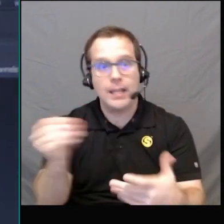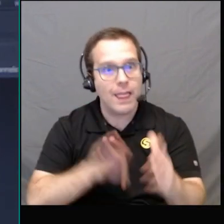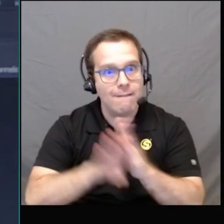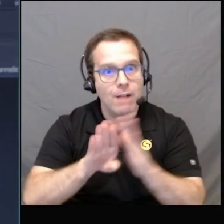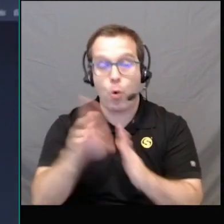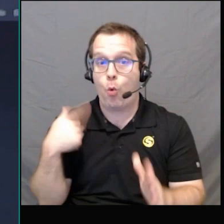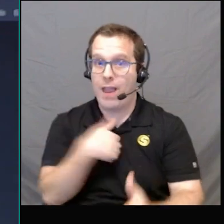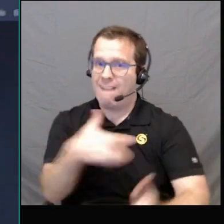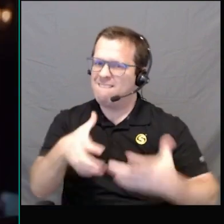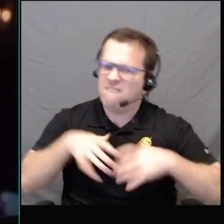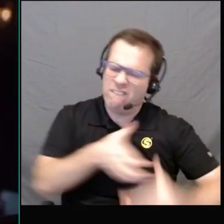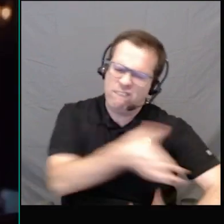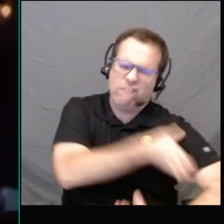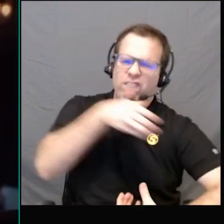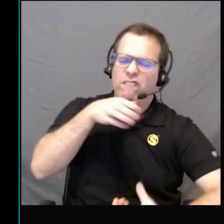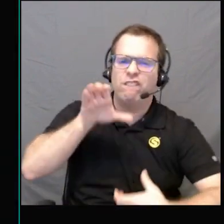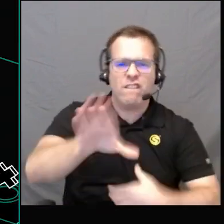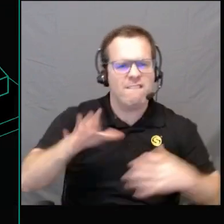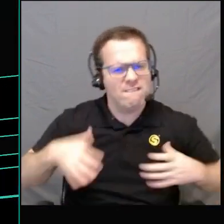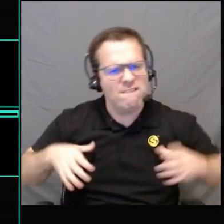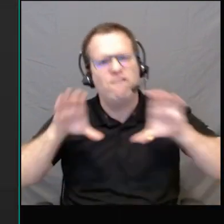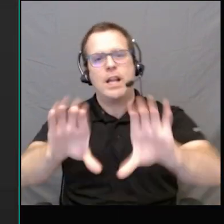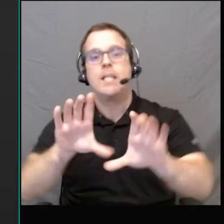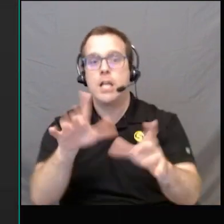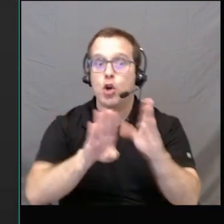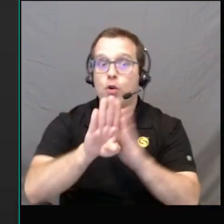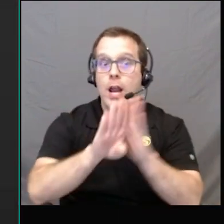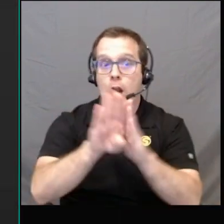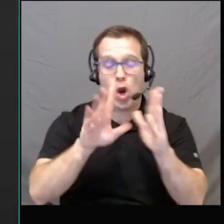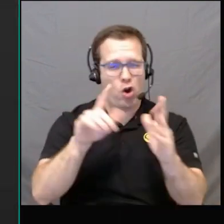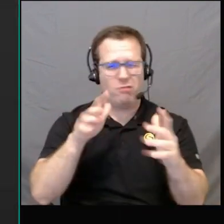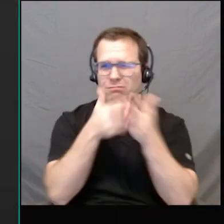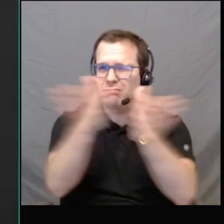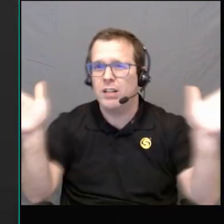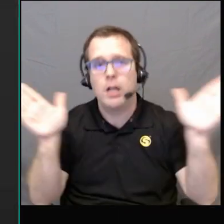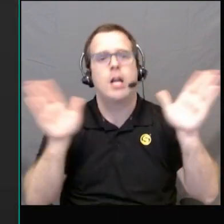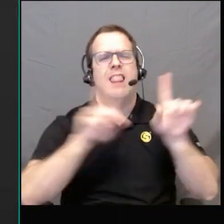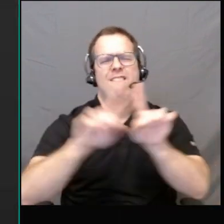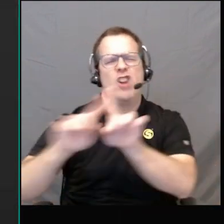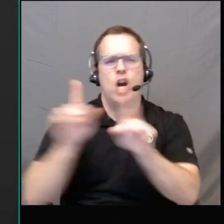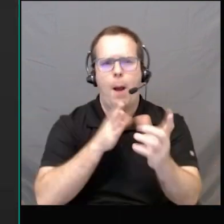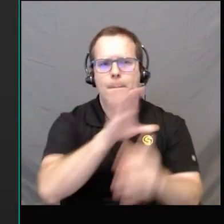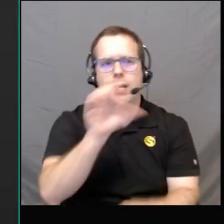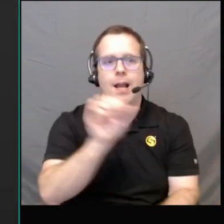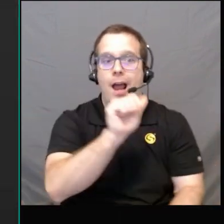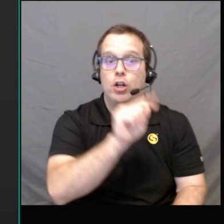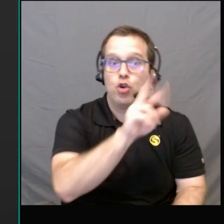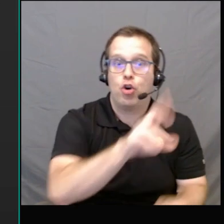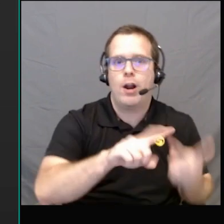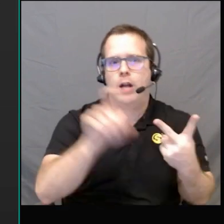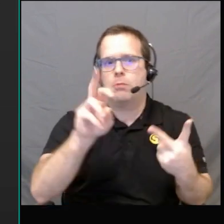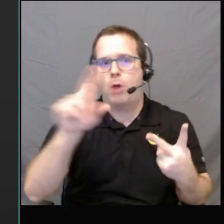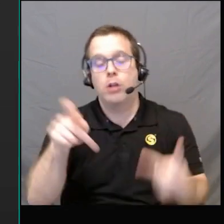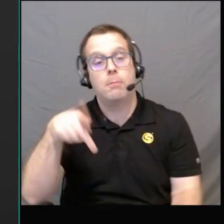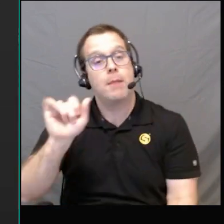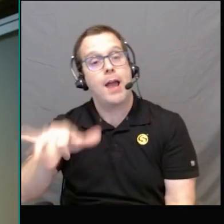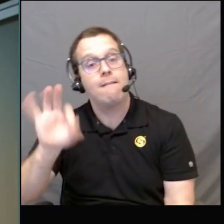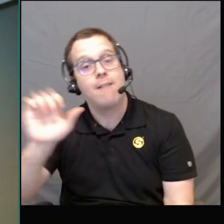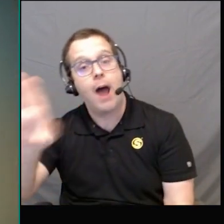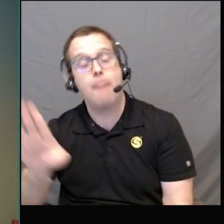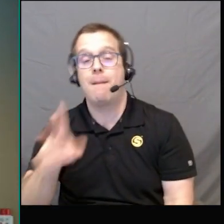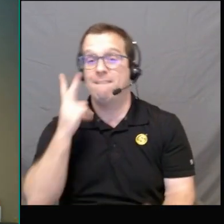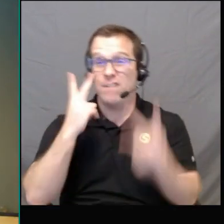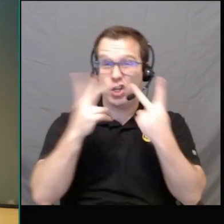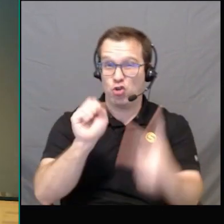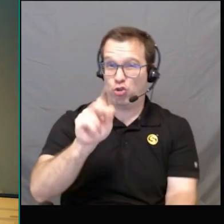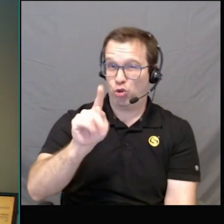investing in creators across the company, from Azure to Xbox to PlayFab to Visual Studio. In order